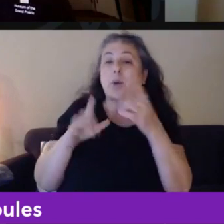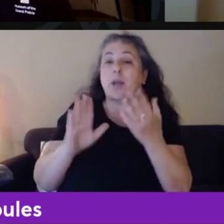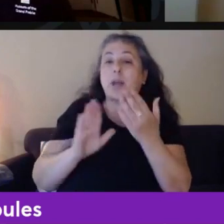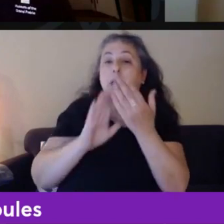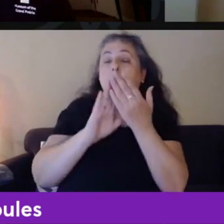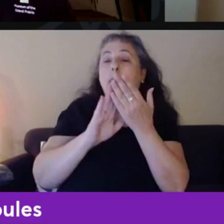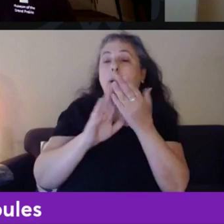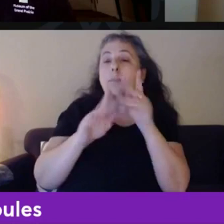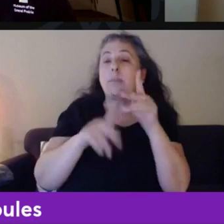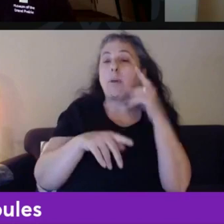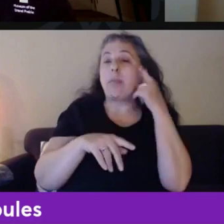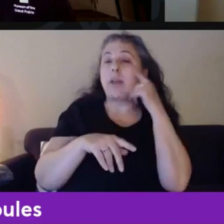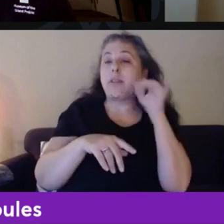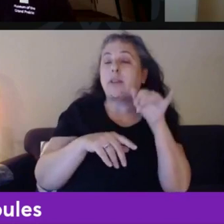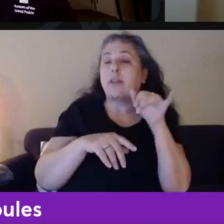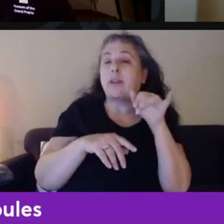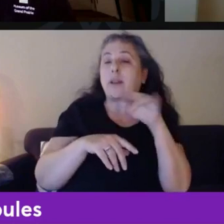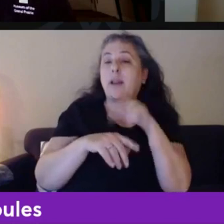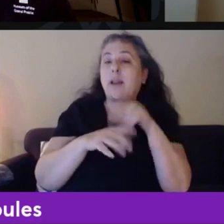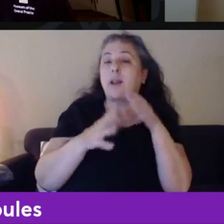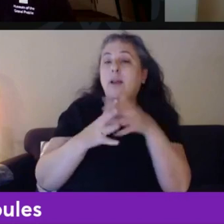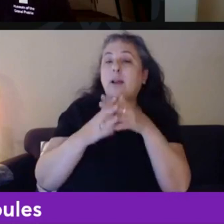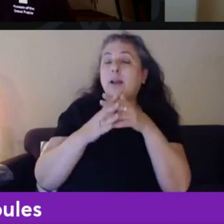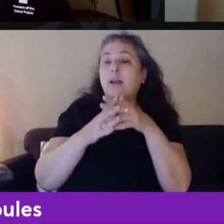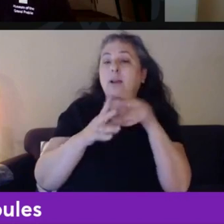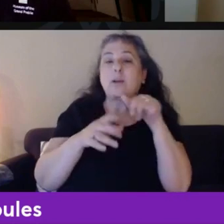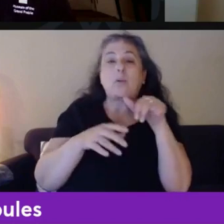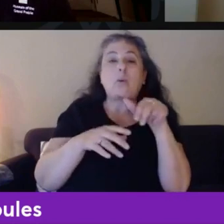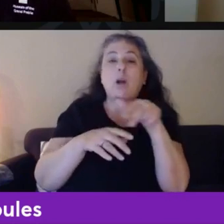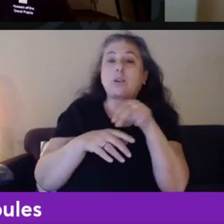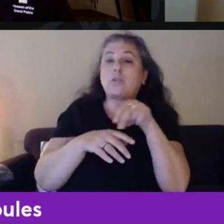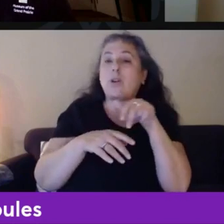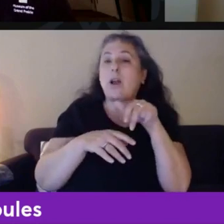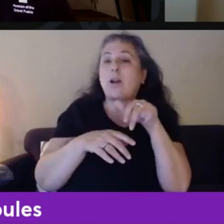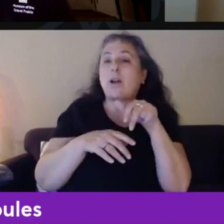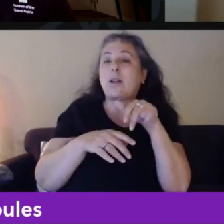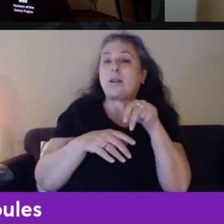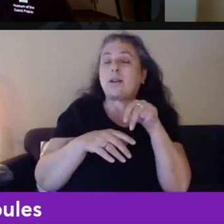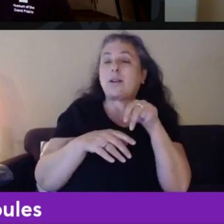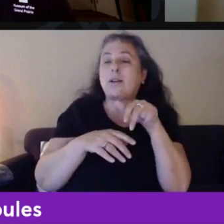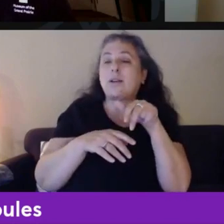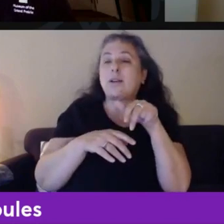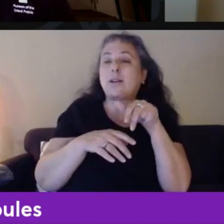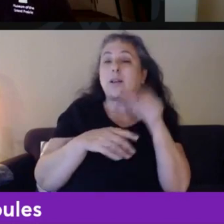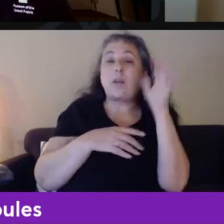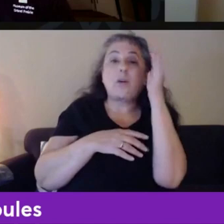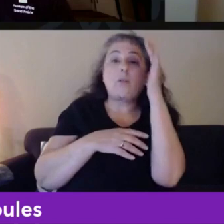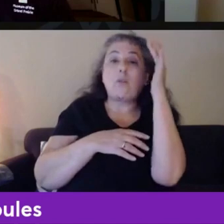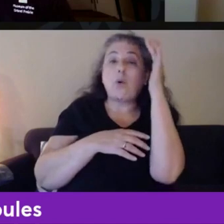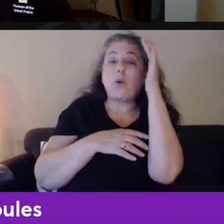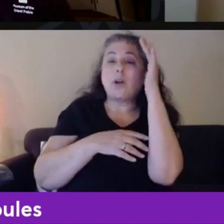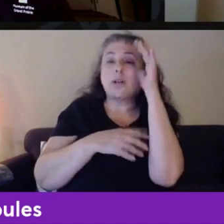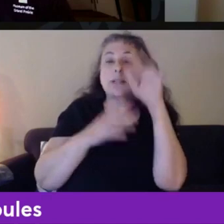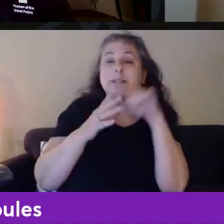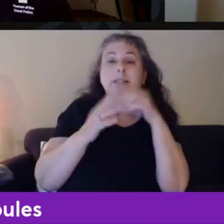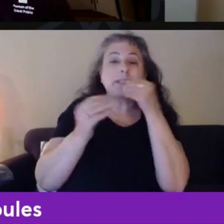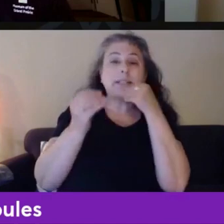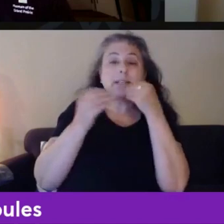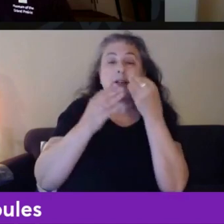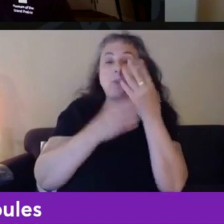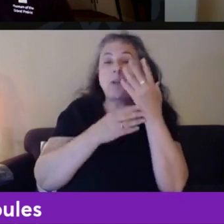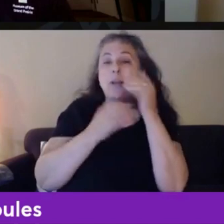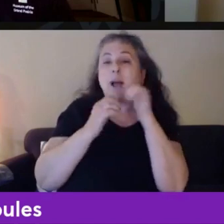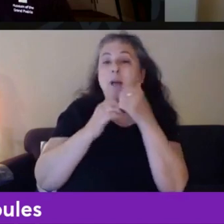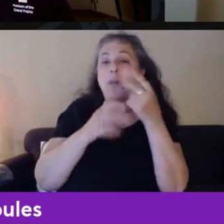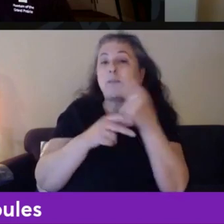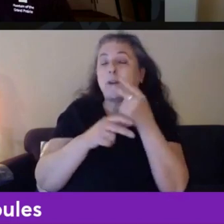is that folks think that Native Americans just walked around the forest and started eating plants, and that's how they